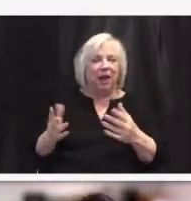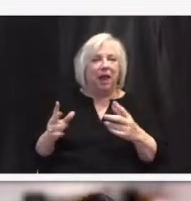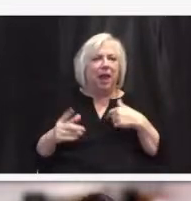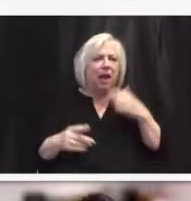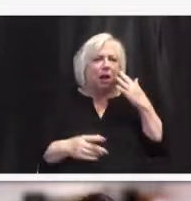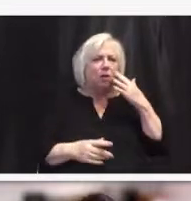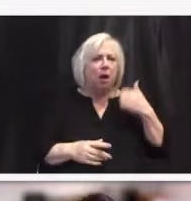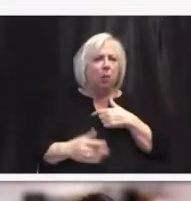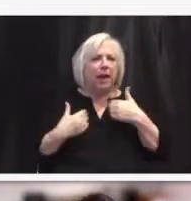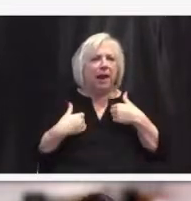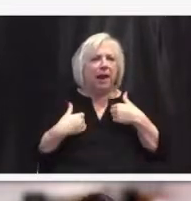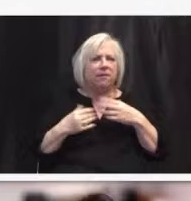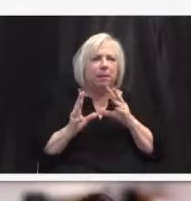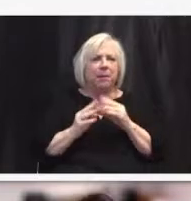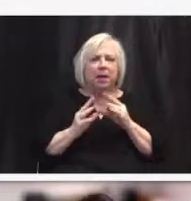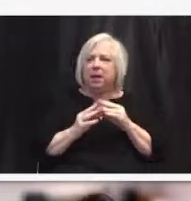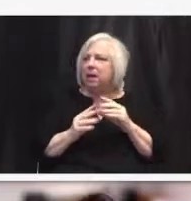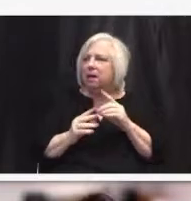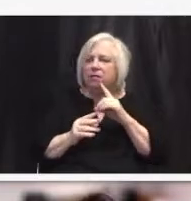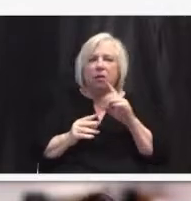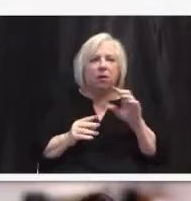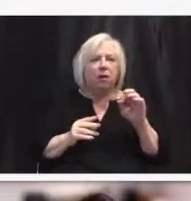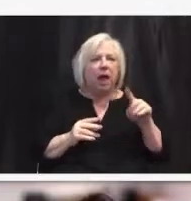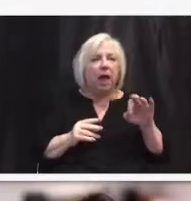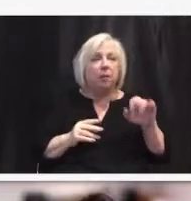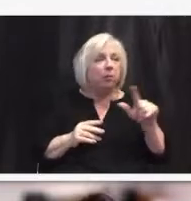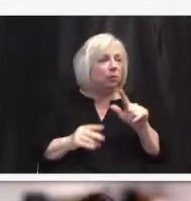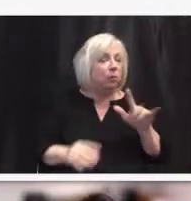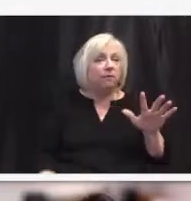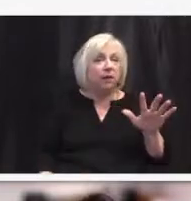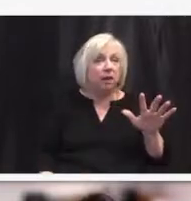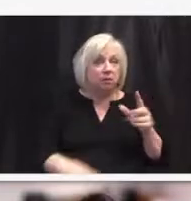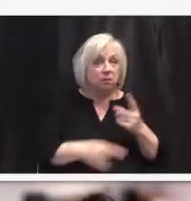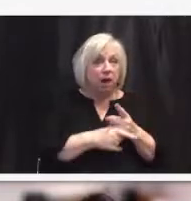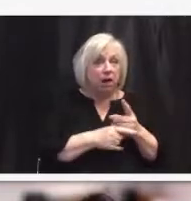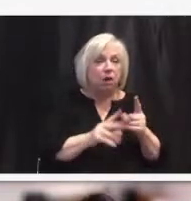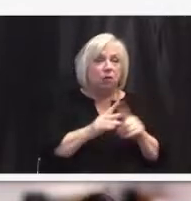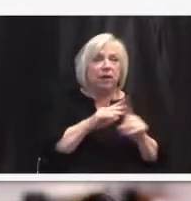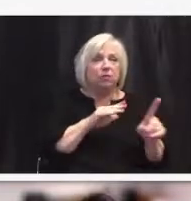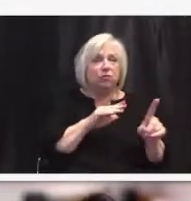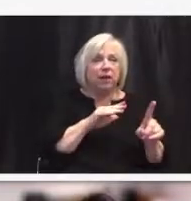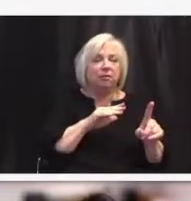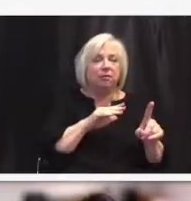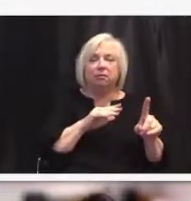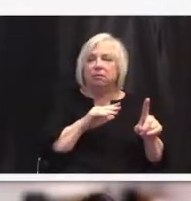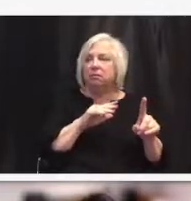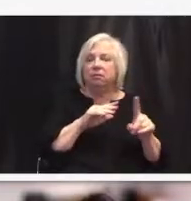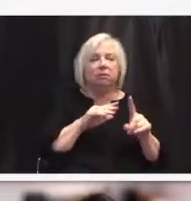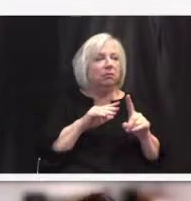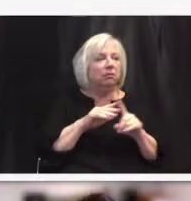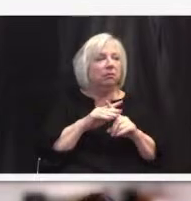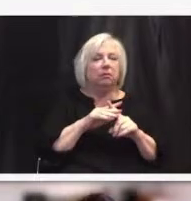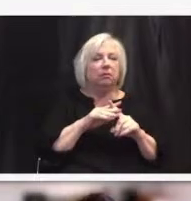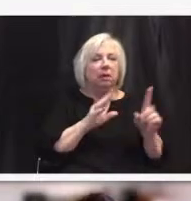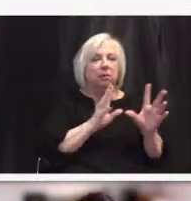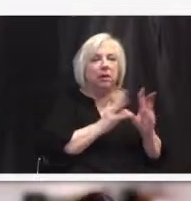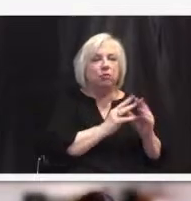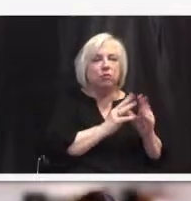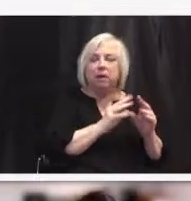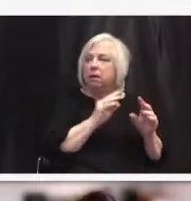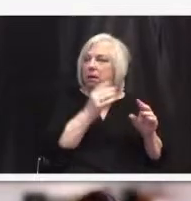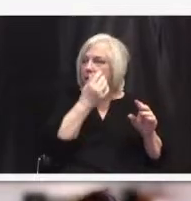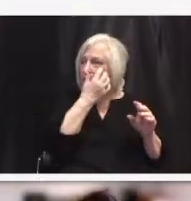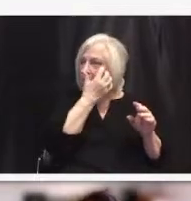meeting, has it been confirmed for April 25th? The retreat? We have an invite out. Yeah, invite out. So, I